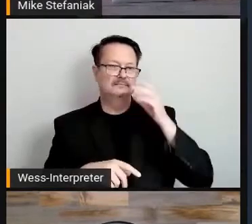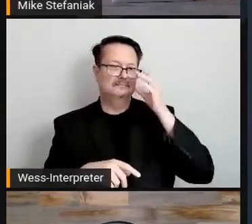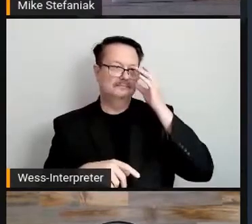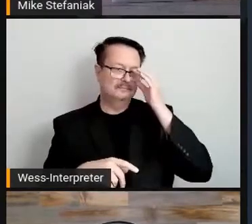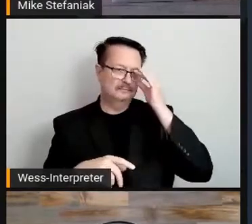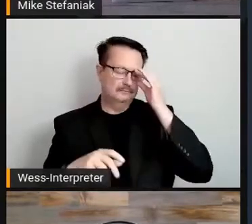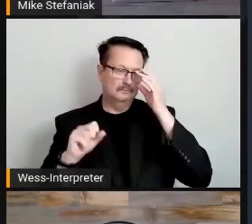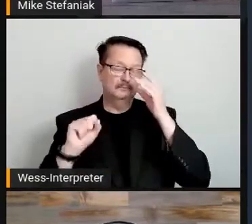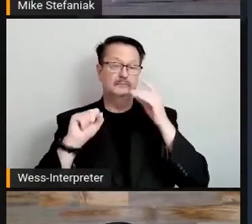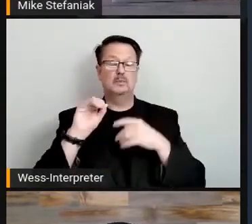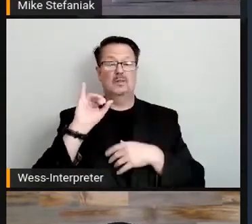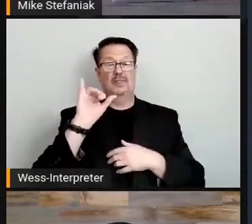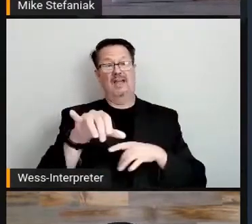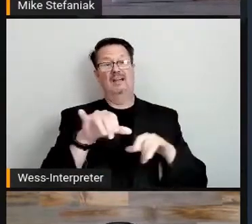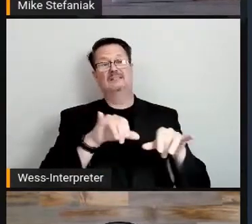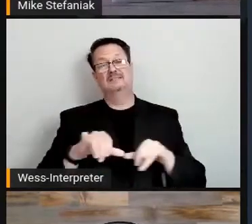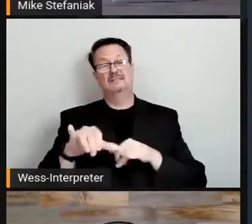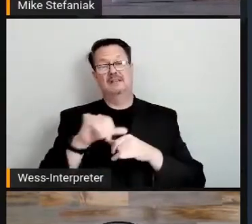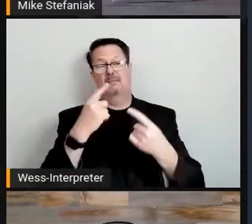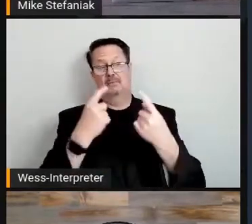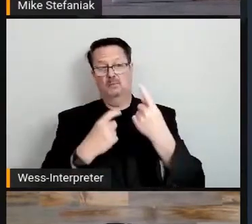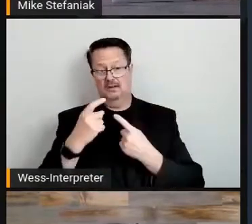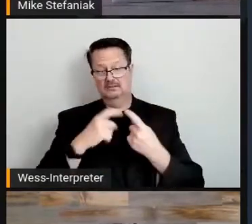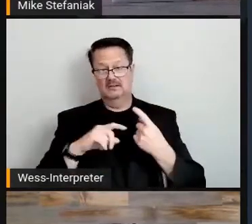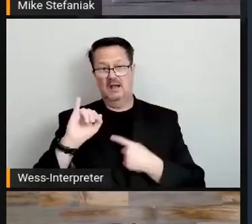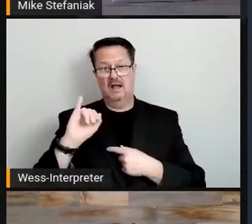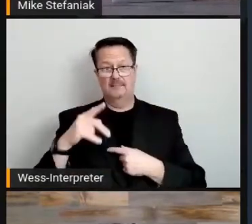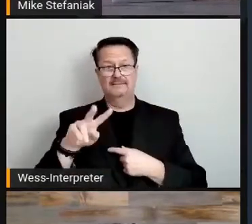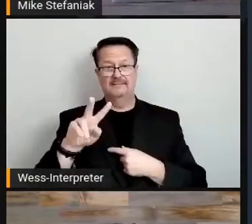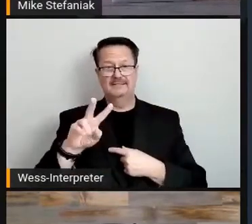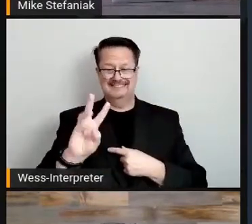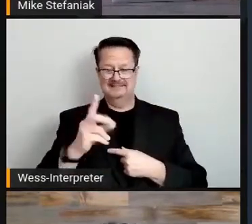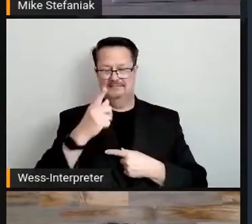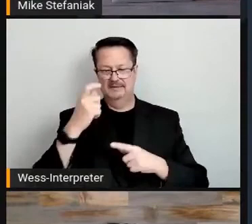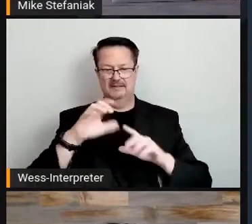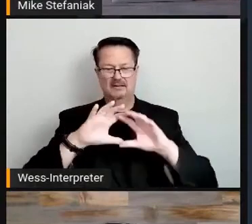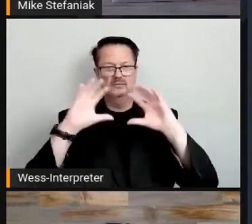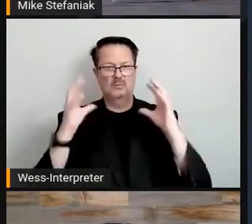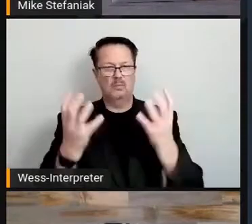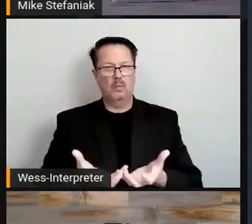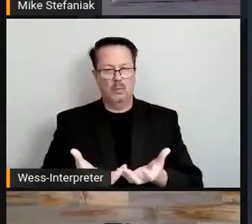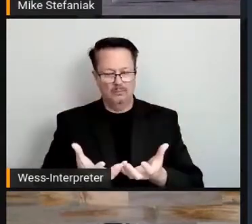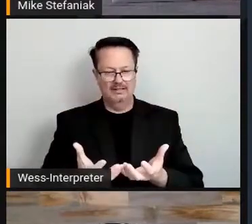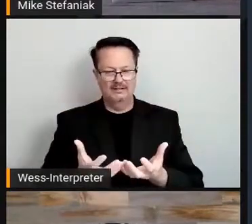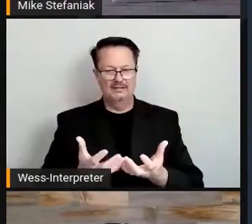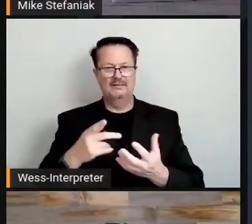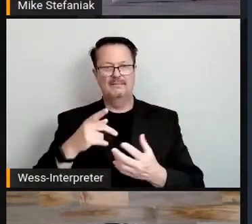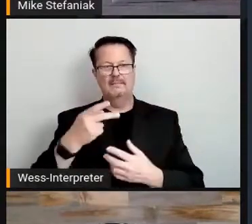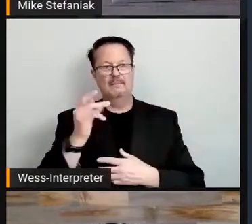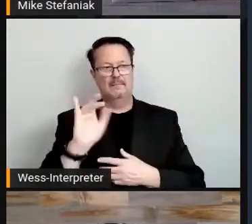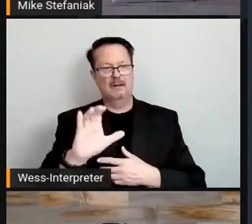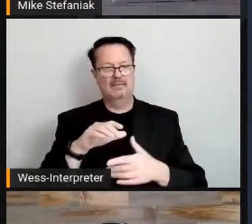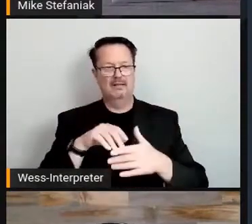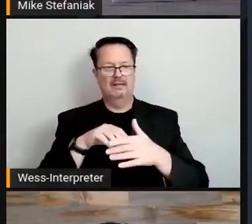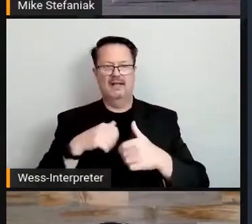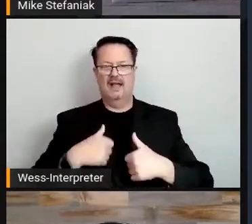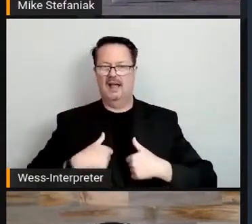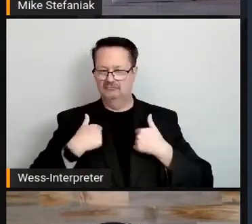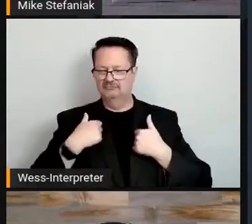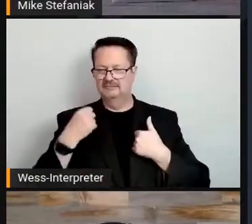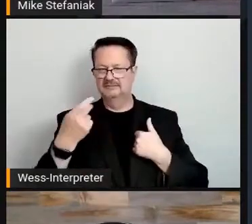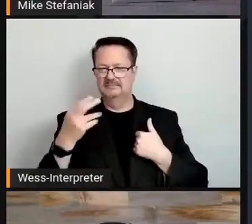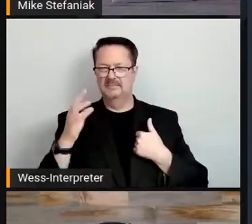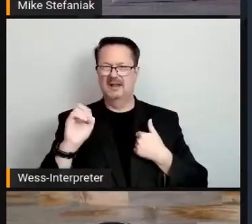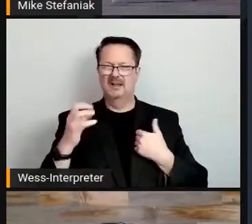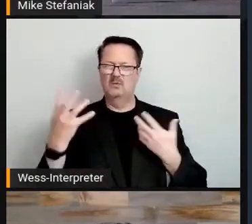Okay, so this is a common question in IPv6 because it's a globally public address space. One of the first questions is, what